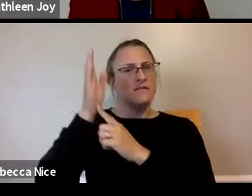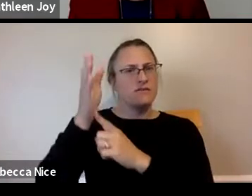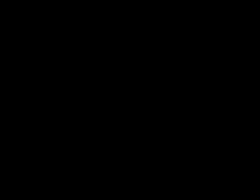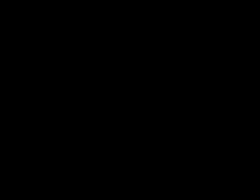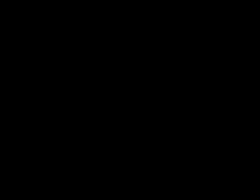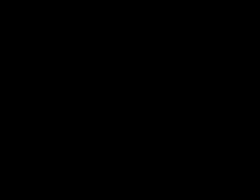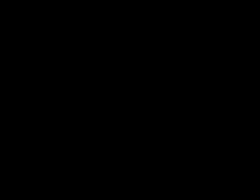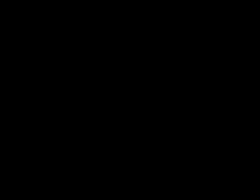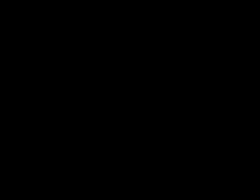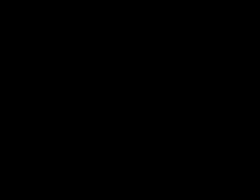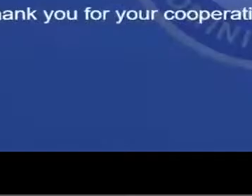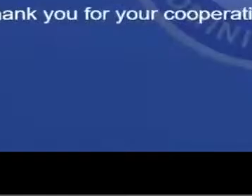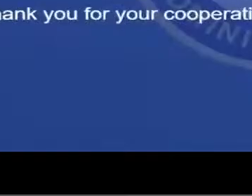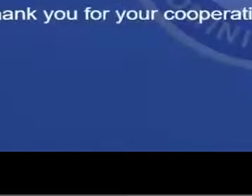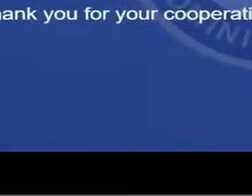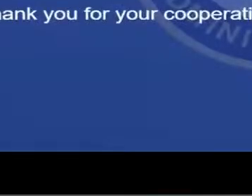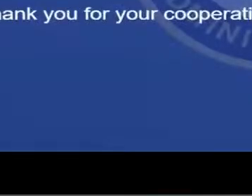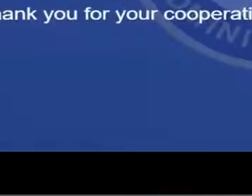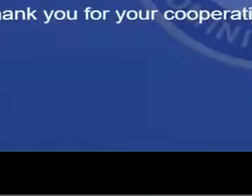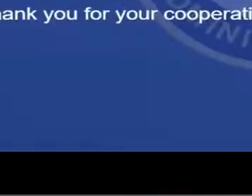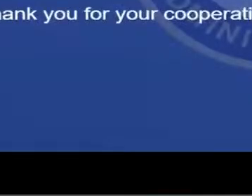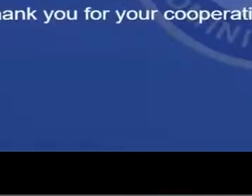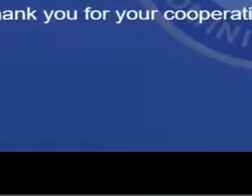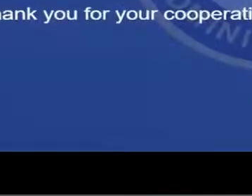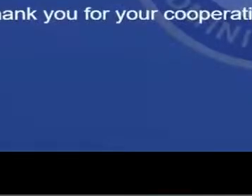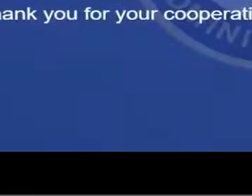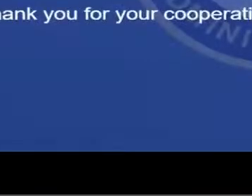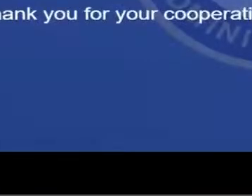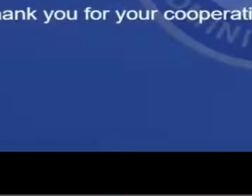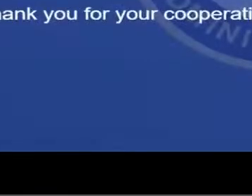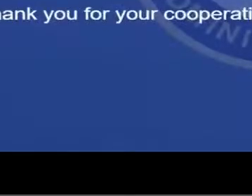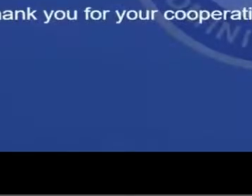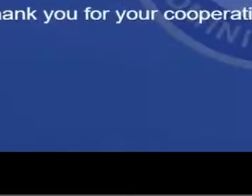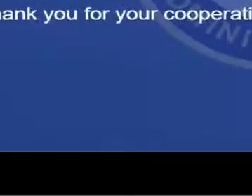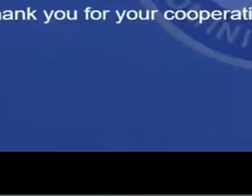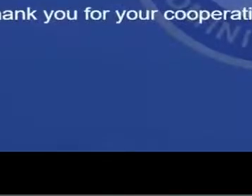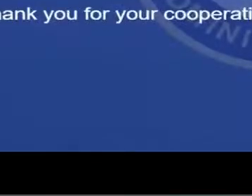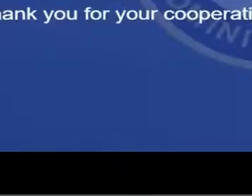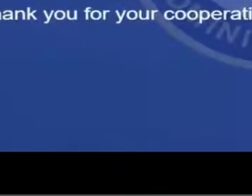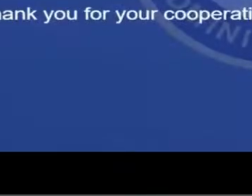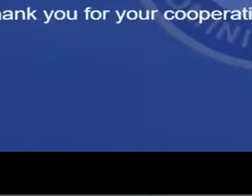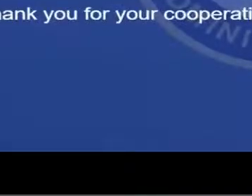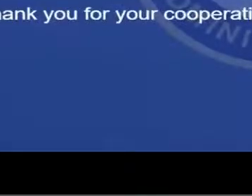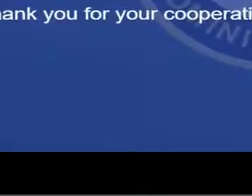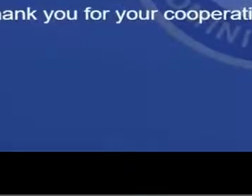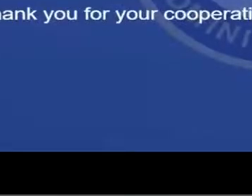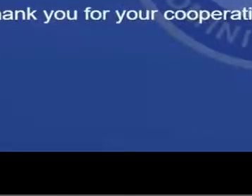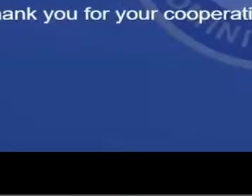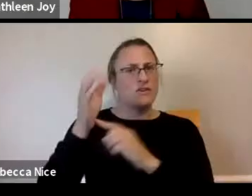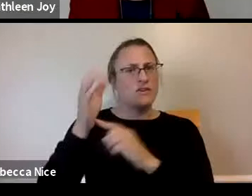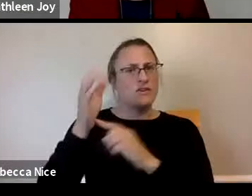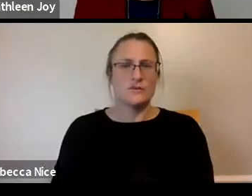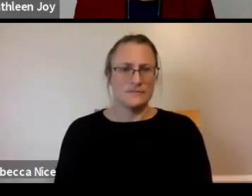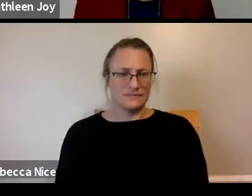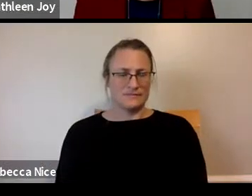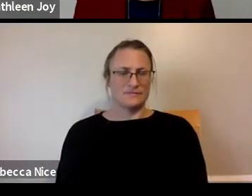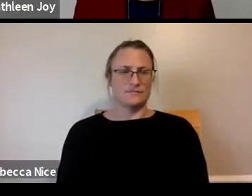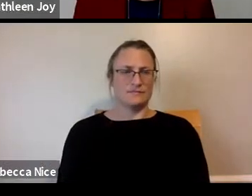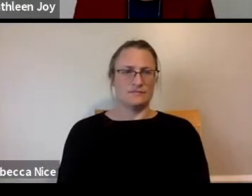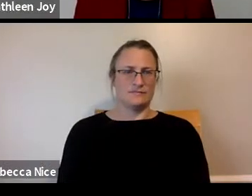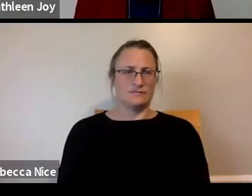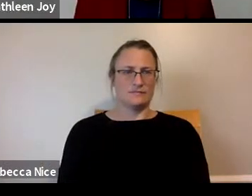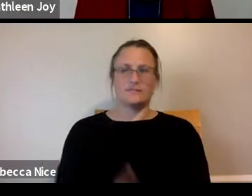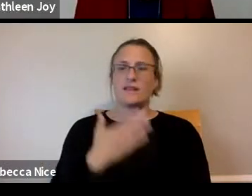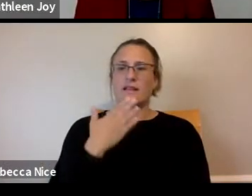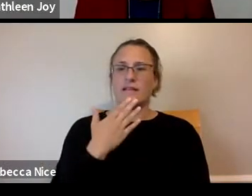is worthy of the rebuilding of the airport that we have right now. Thank you very much. Thank you, Ken. I